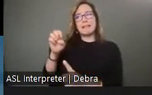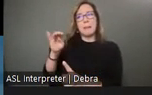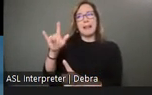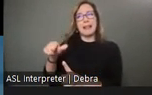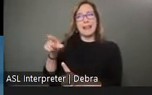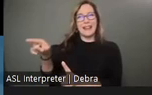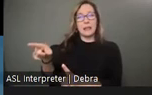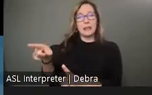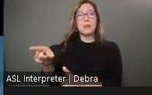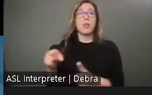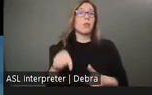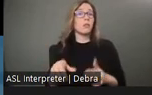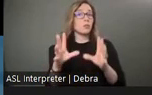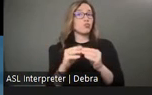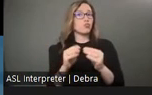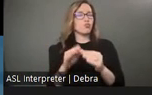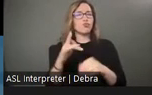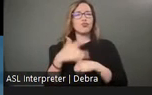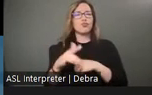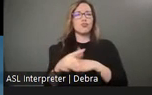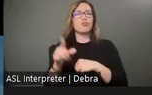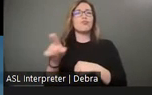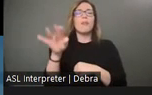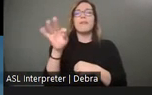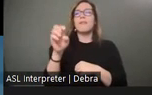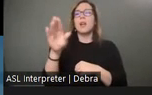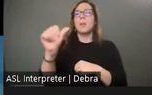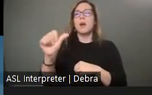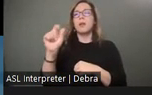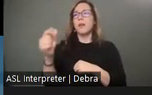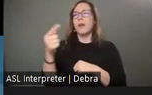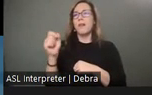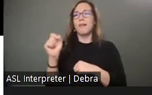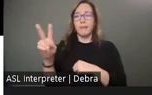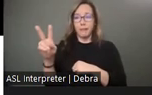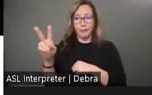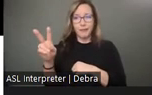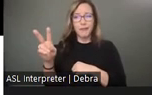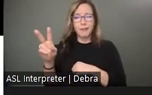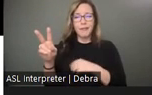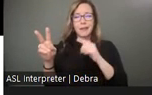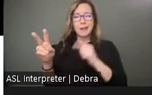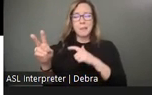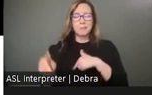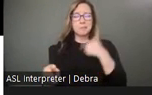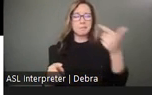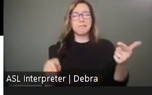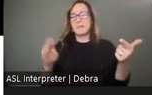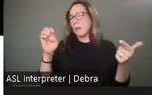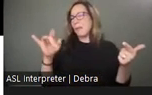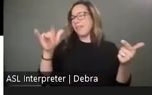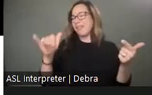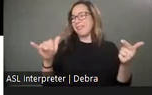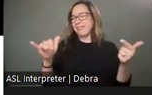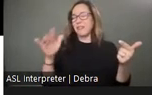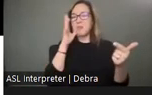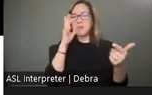the webinars are available on FEMA.gov. And with that, I will turn it over to Emily so that we can